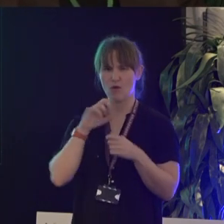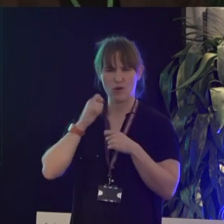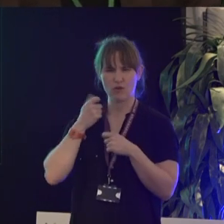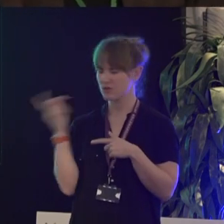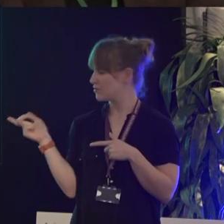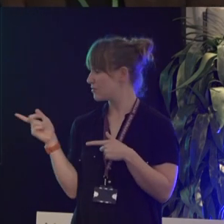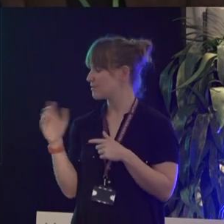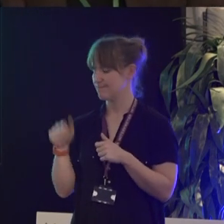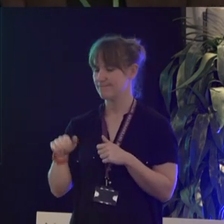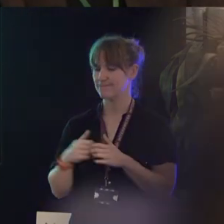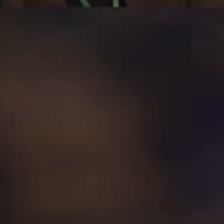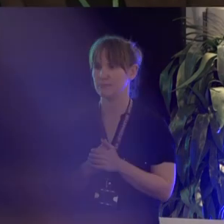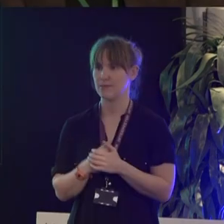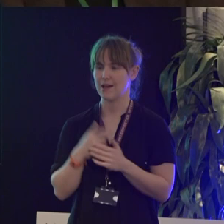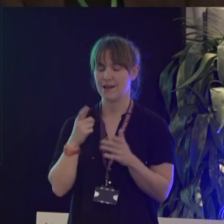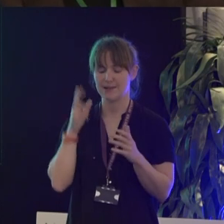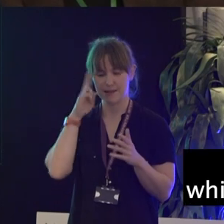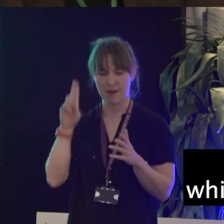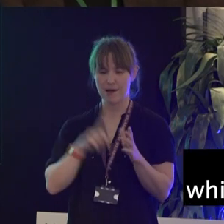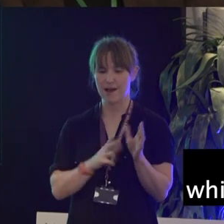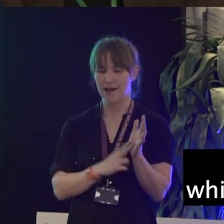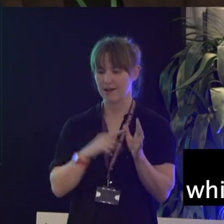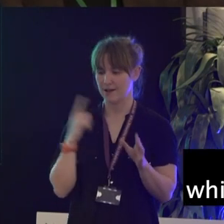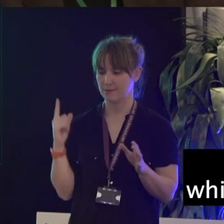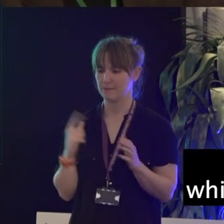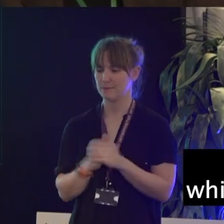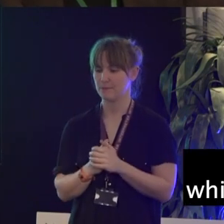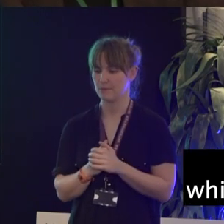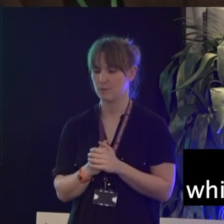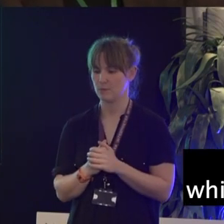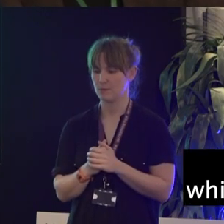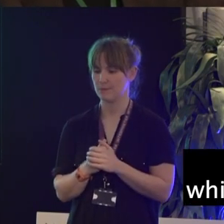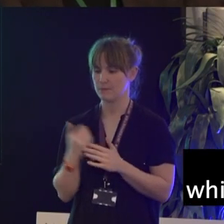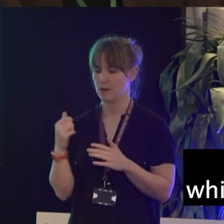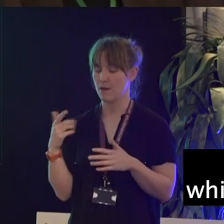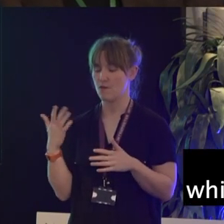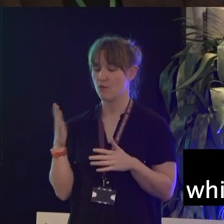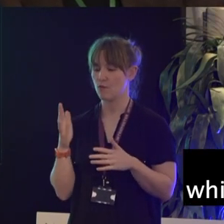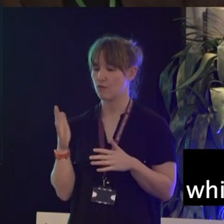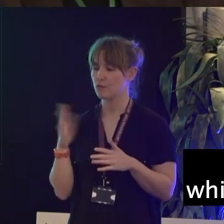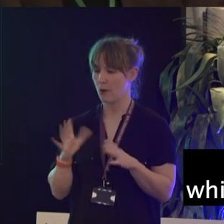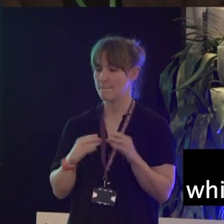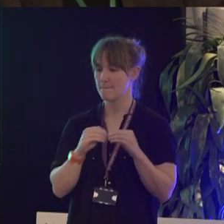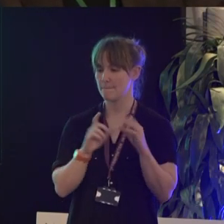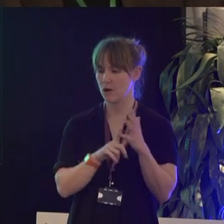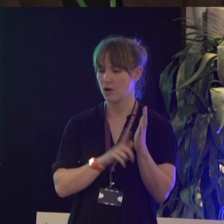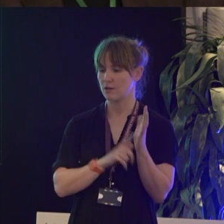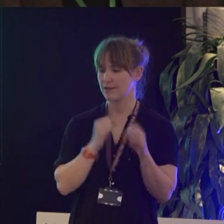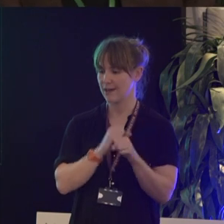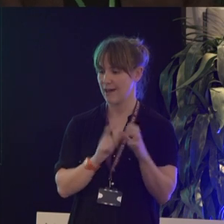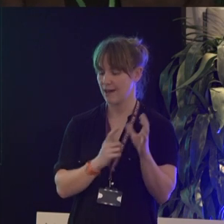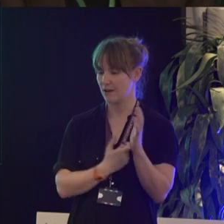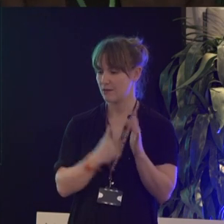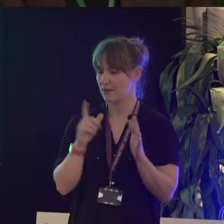Okay. My name is Ana Levordashka. I am Bulgarian, which is where my accent is from. I am a